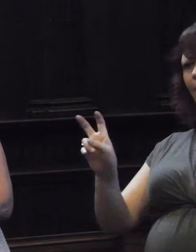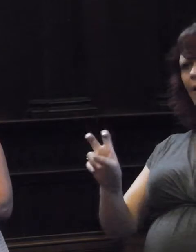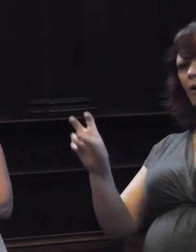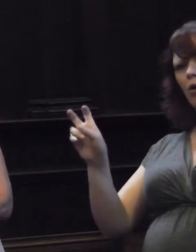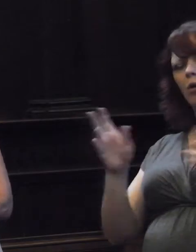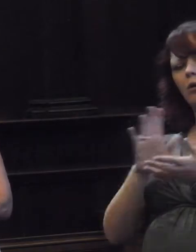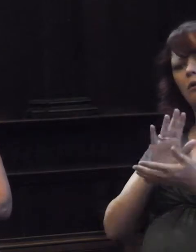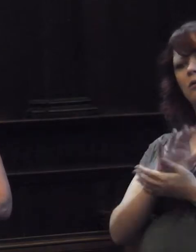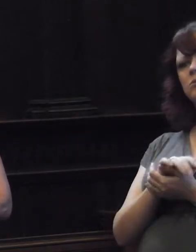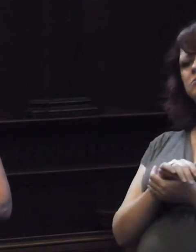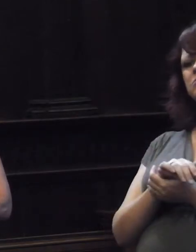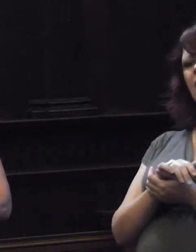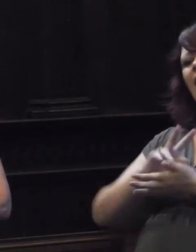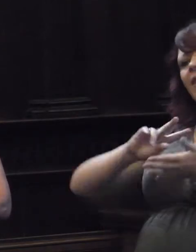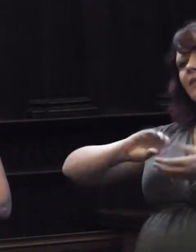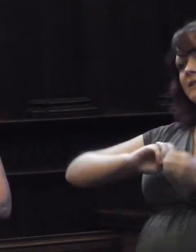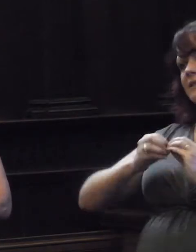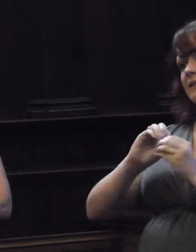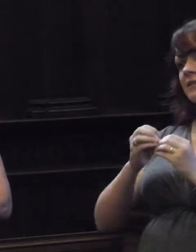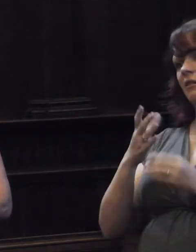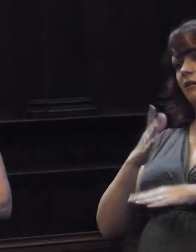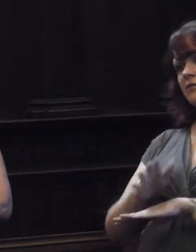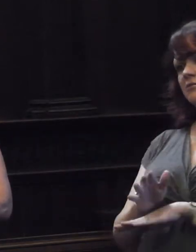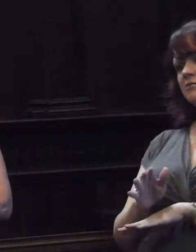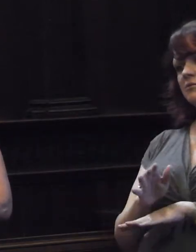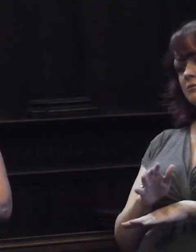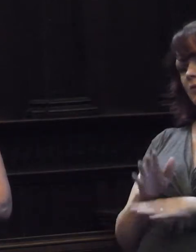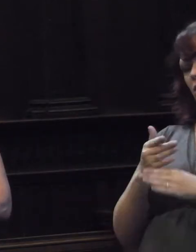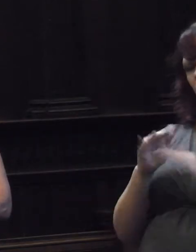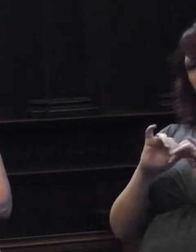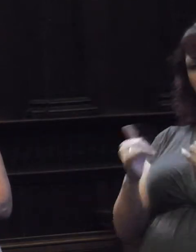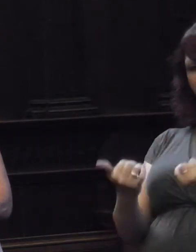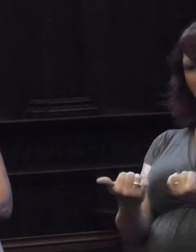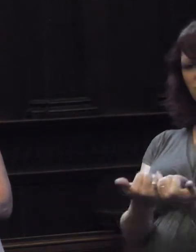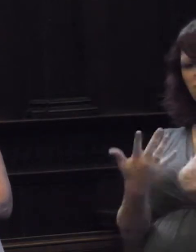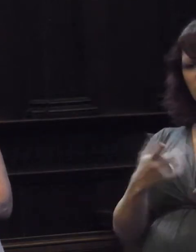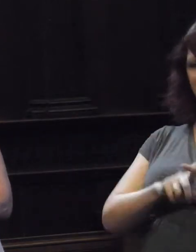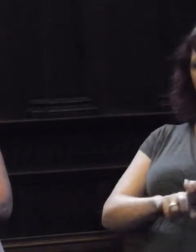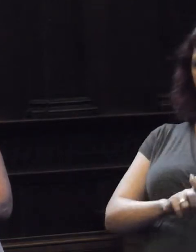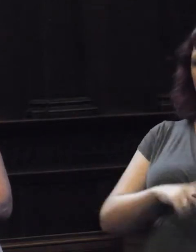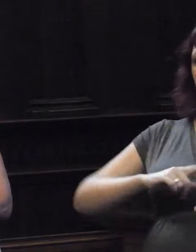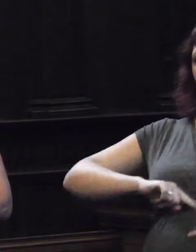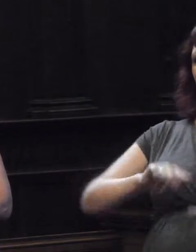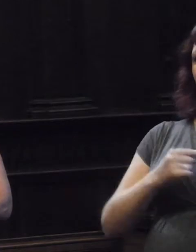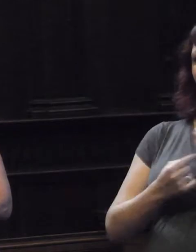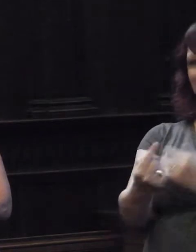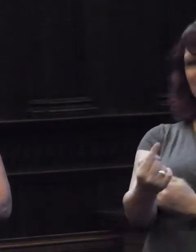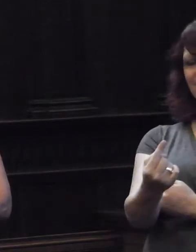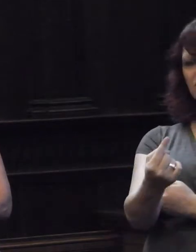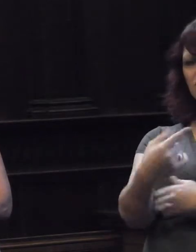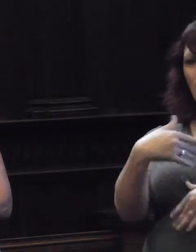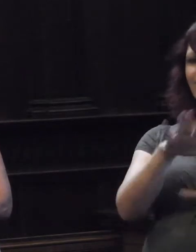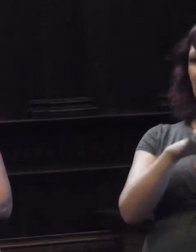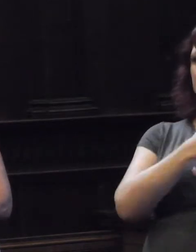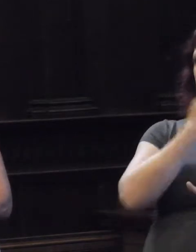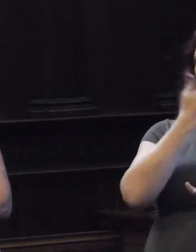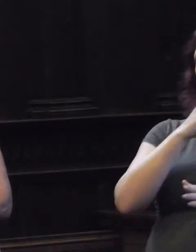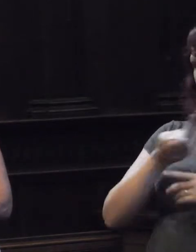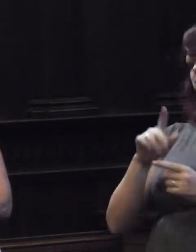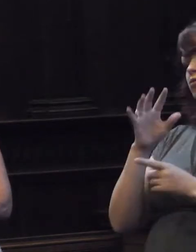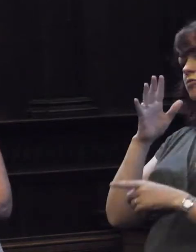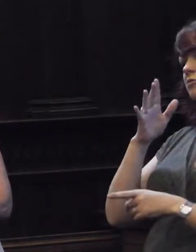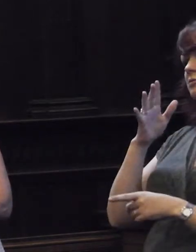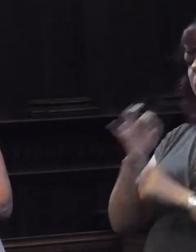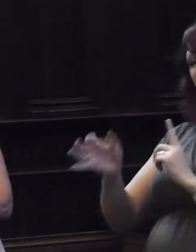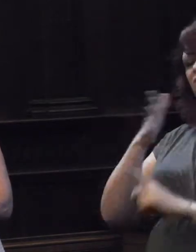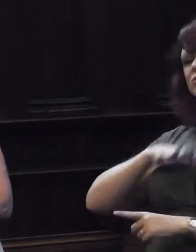streamline the programme to suit all intellects, from grammar school to special needs, involving the youngsters in as much of the workshops